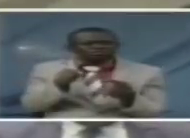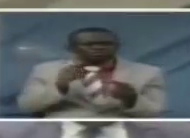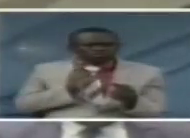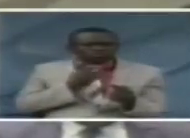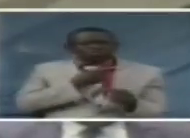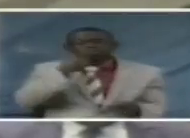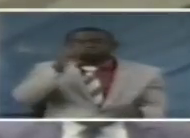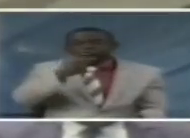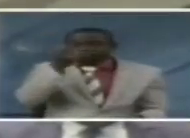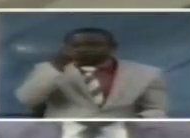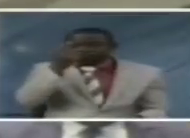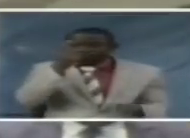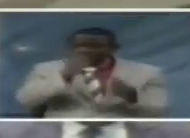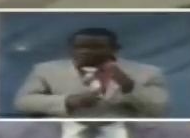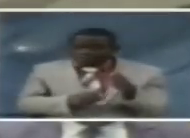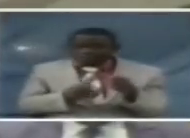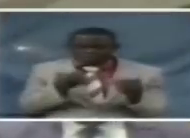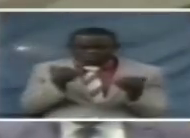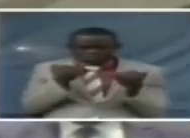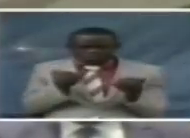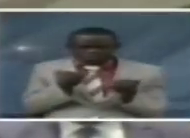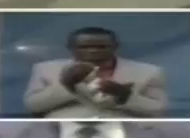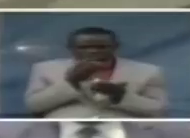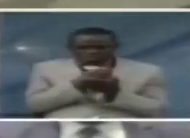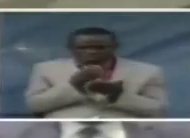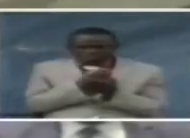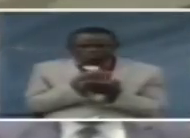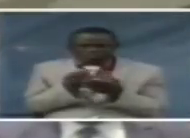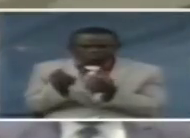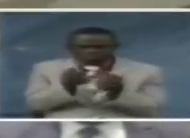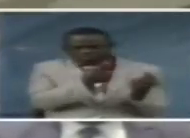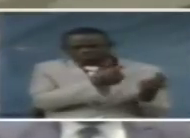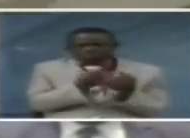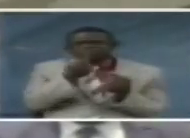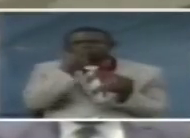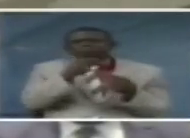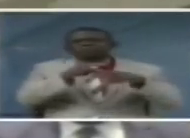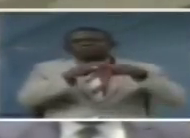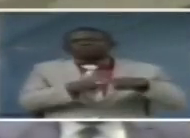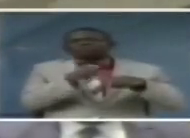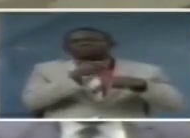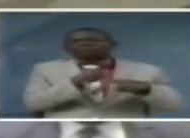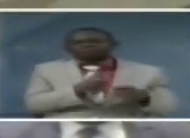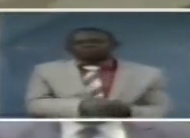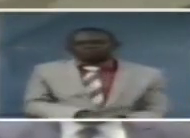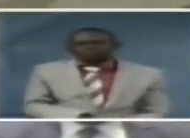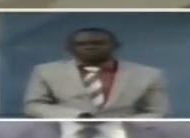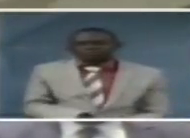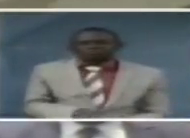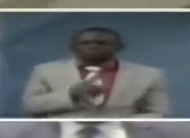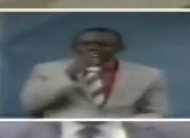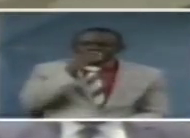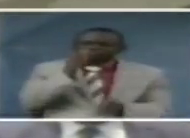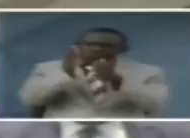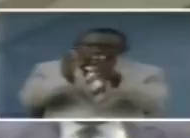aspirations on a realistic understanding that our current financial position should form